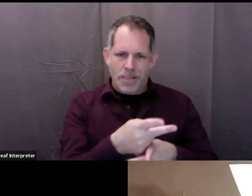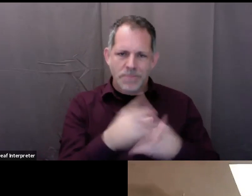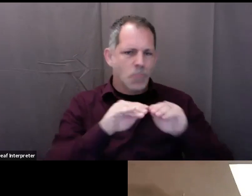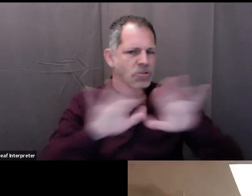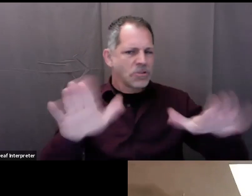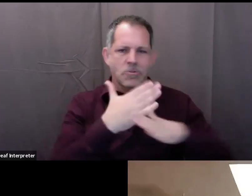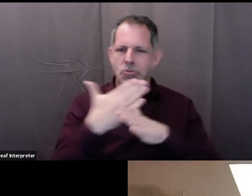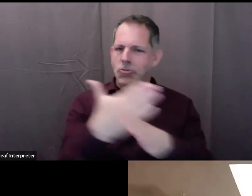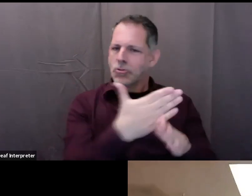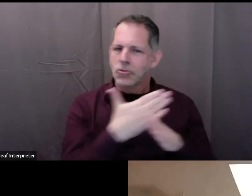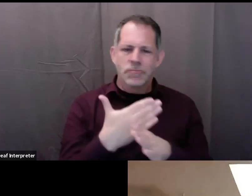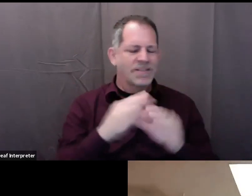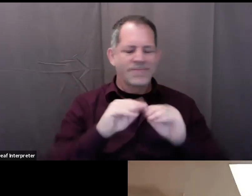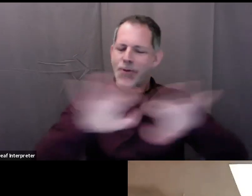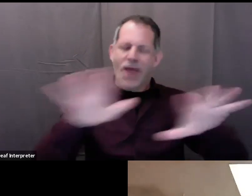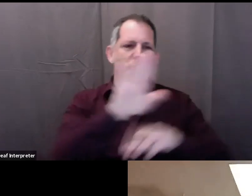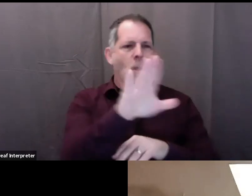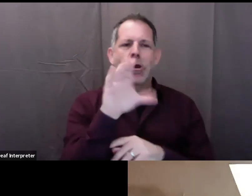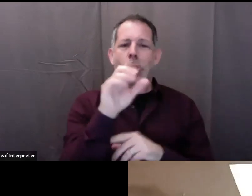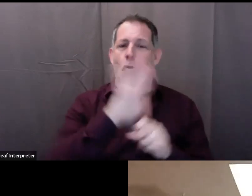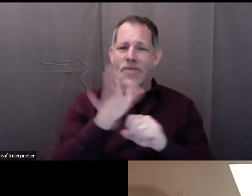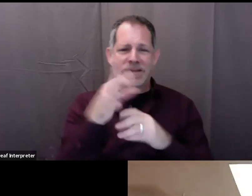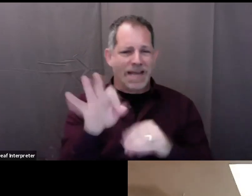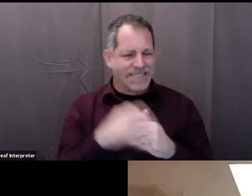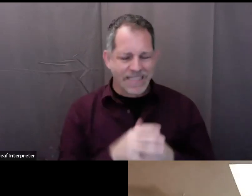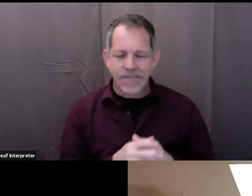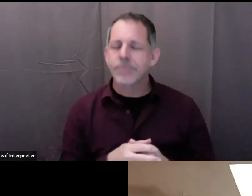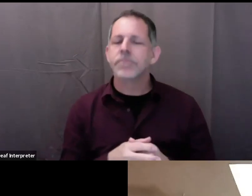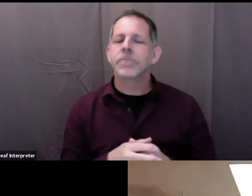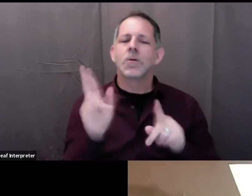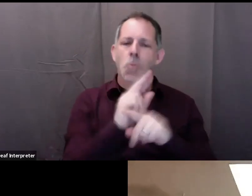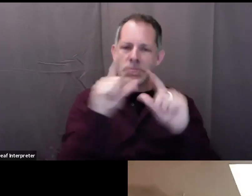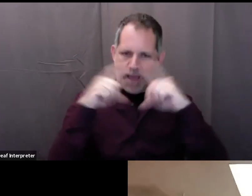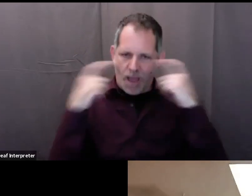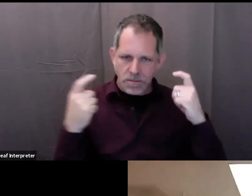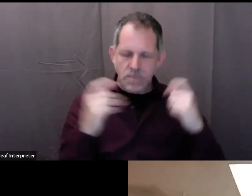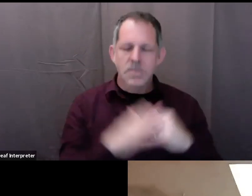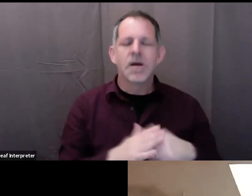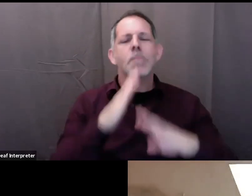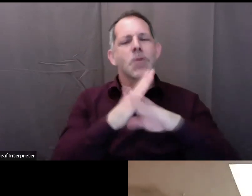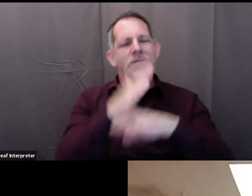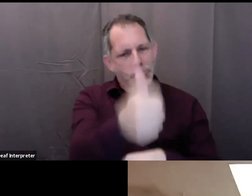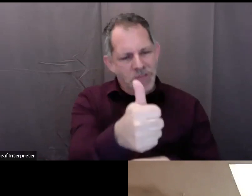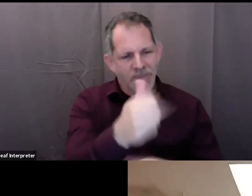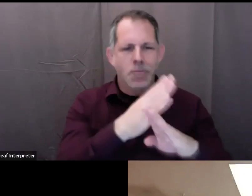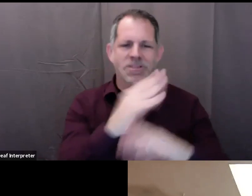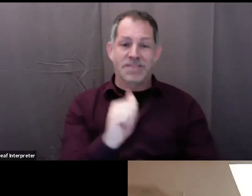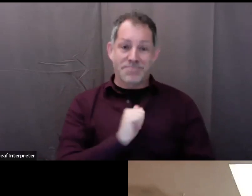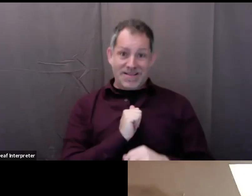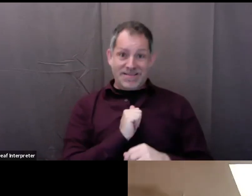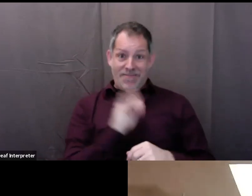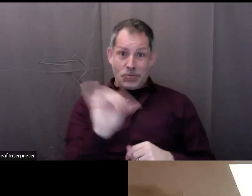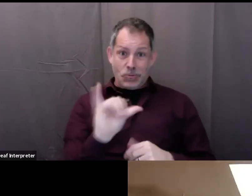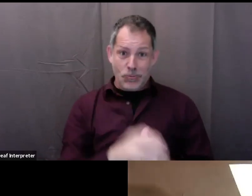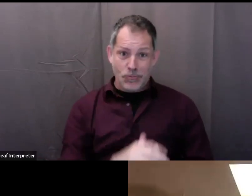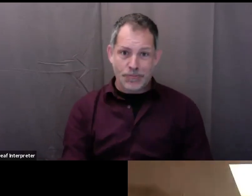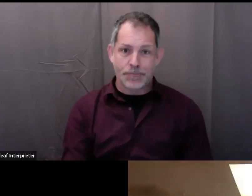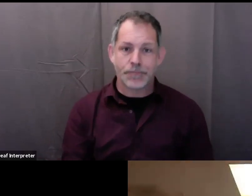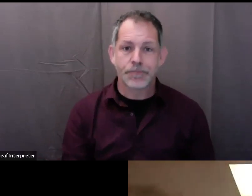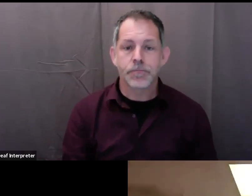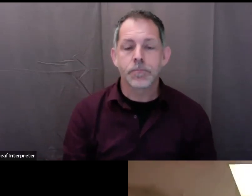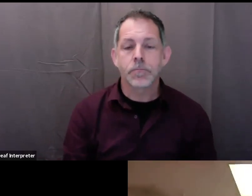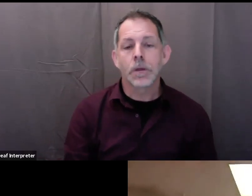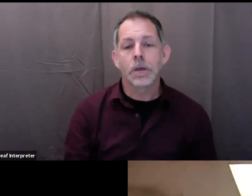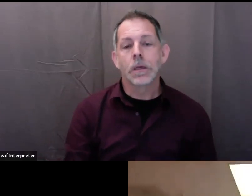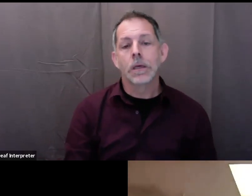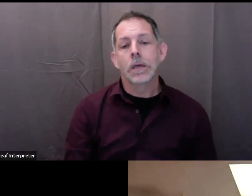It's important to protect your health, the health of the people around you, and our performance in this is important in limiting transmission